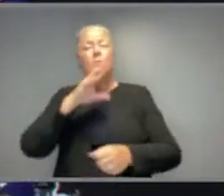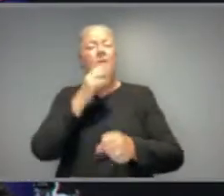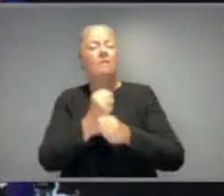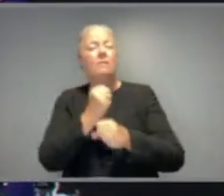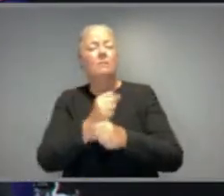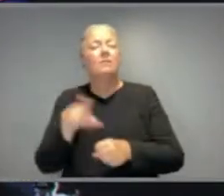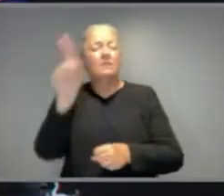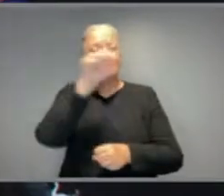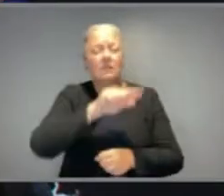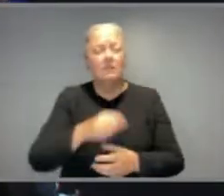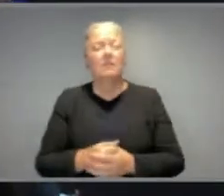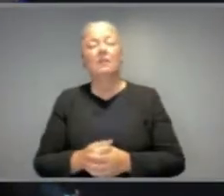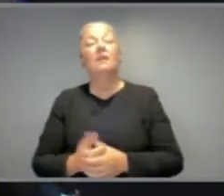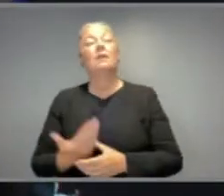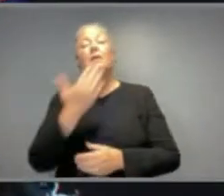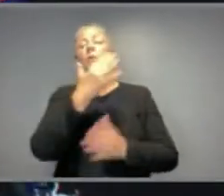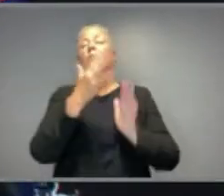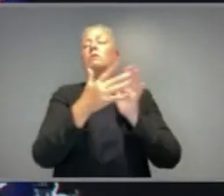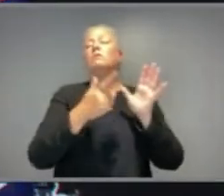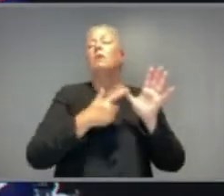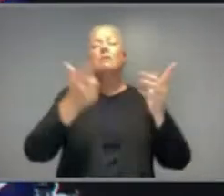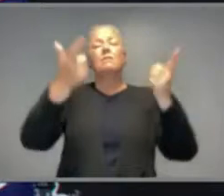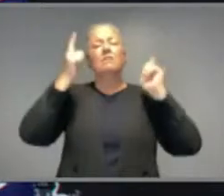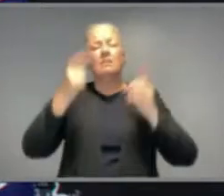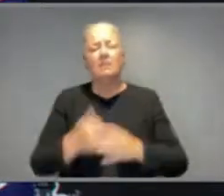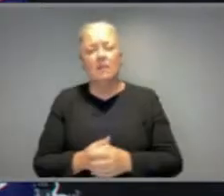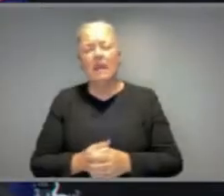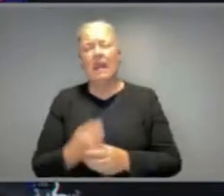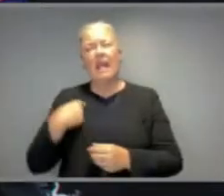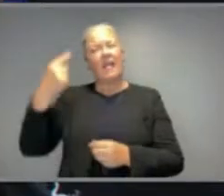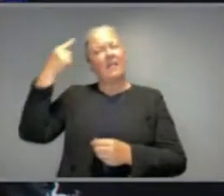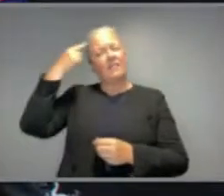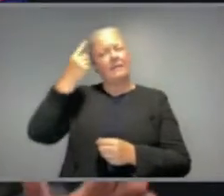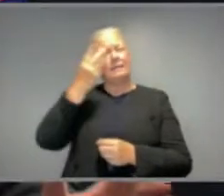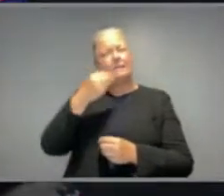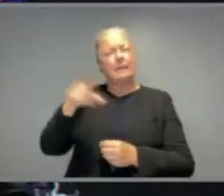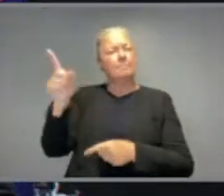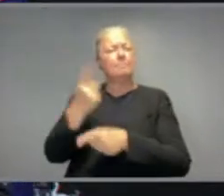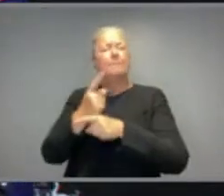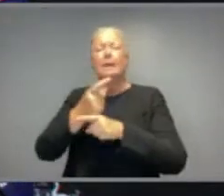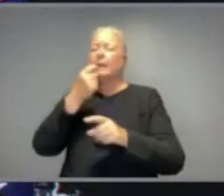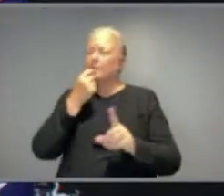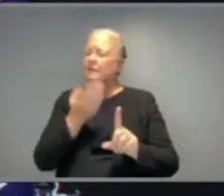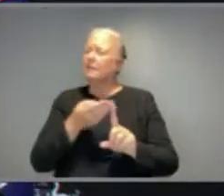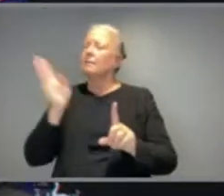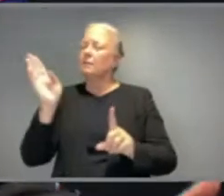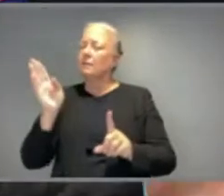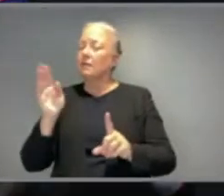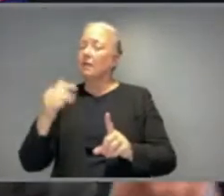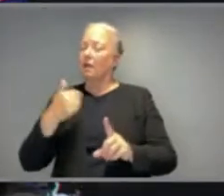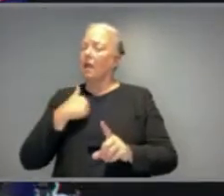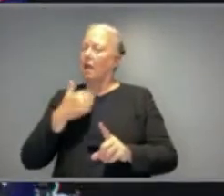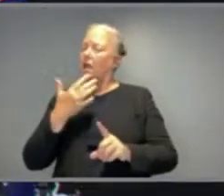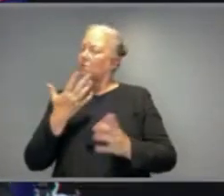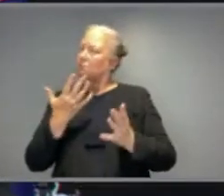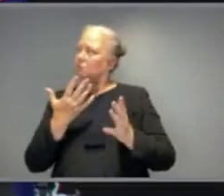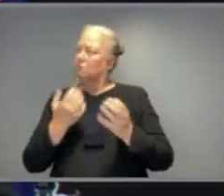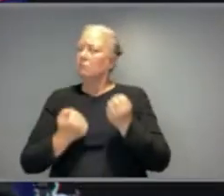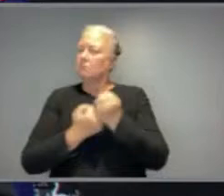McGowan. I believe he's been taken entirely out of context. And to be fair to Mark, because we speak a